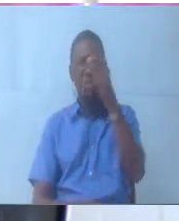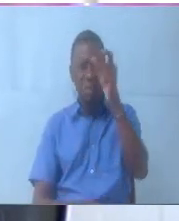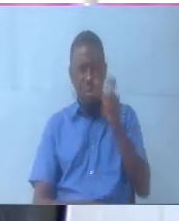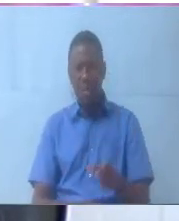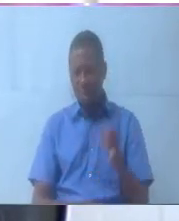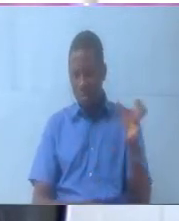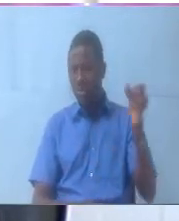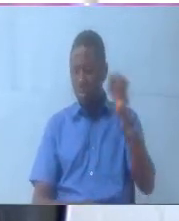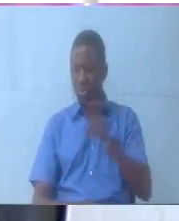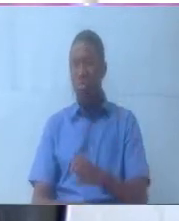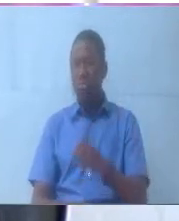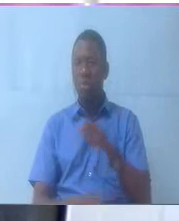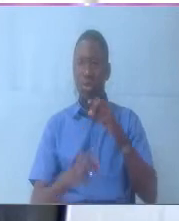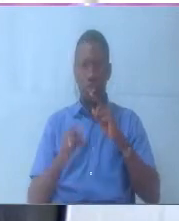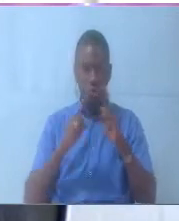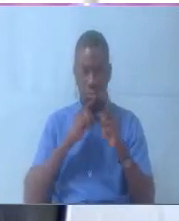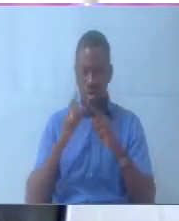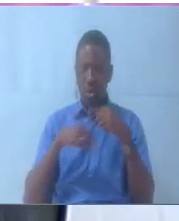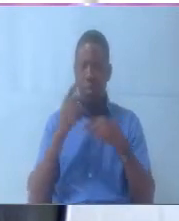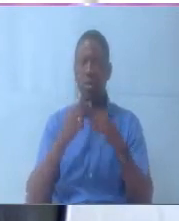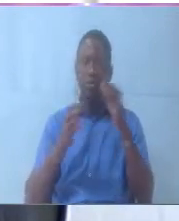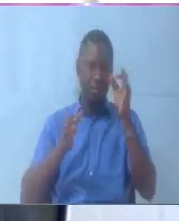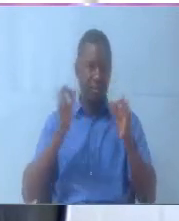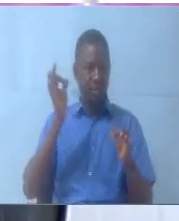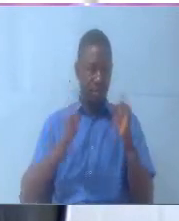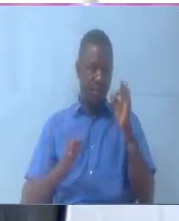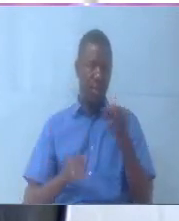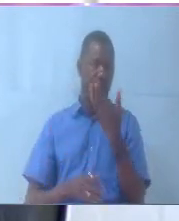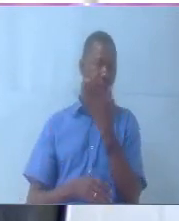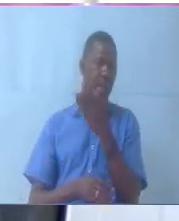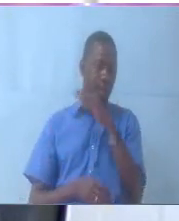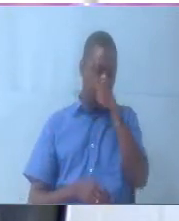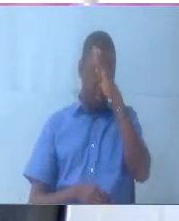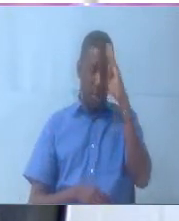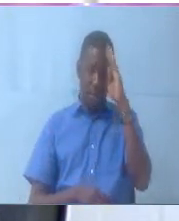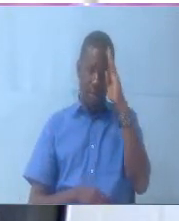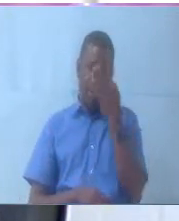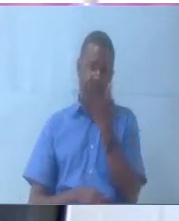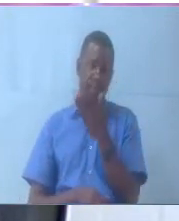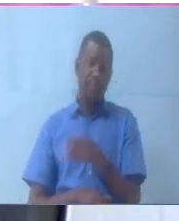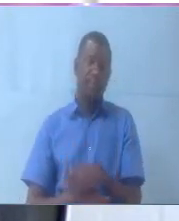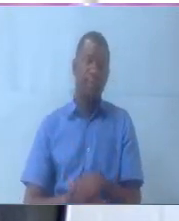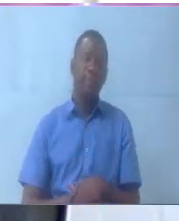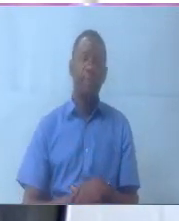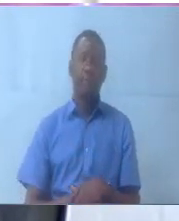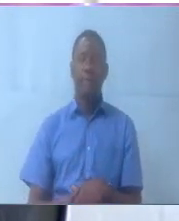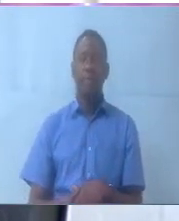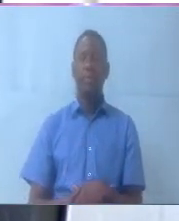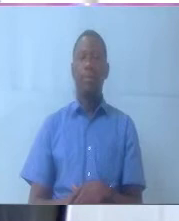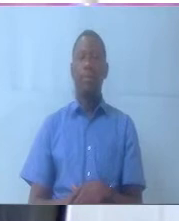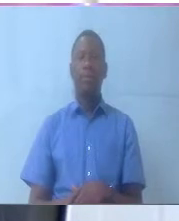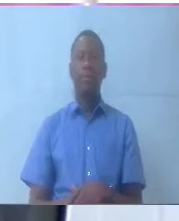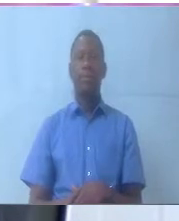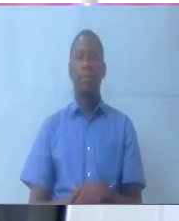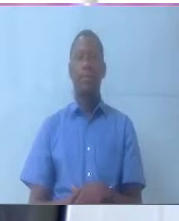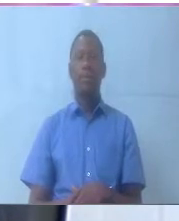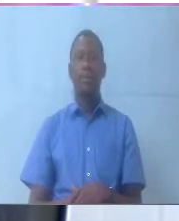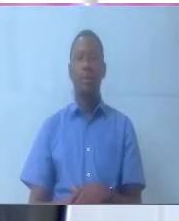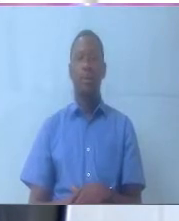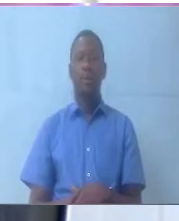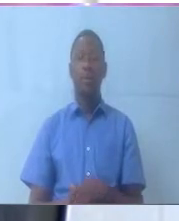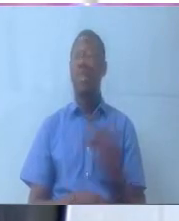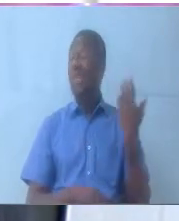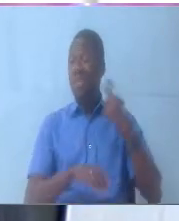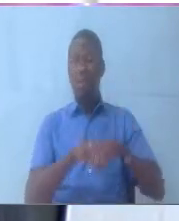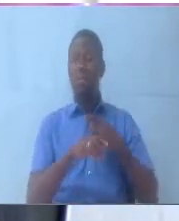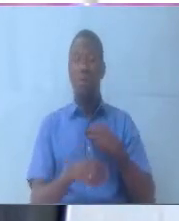mo woron jangoti kitindila lukono menyo kito keta. And I was not a principal magistrate at the